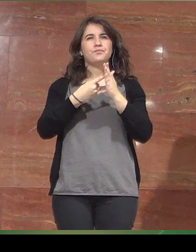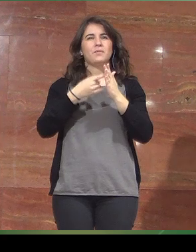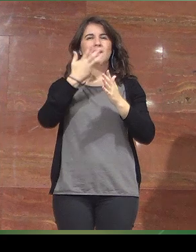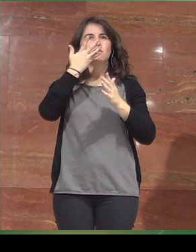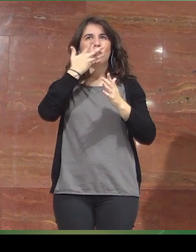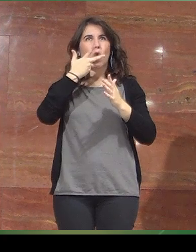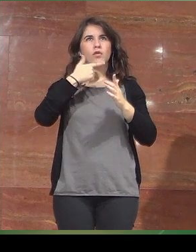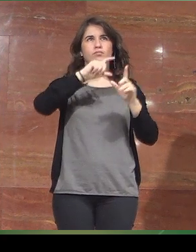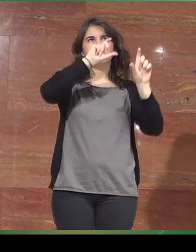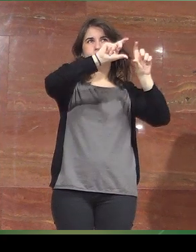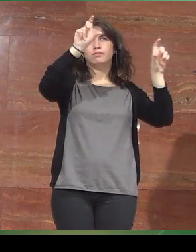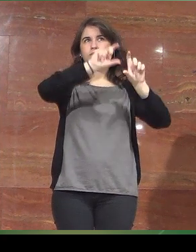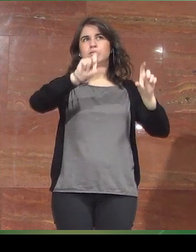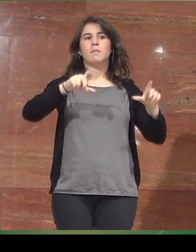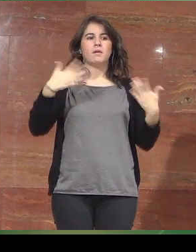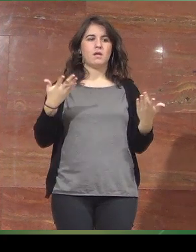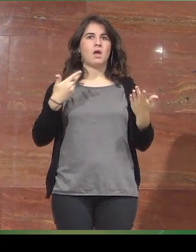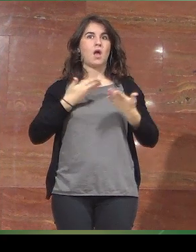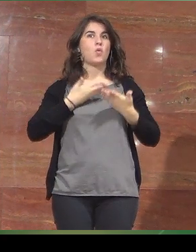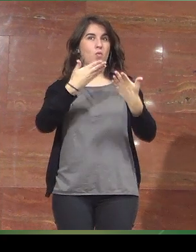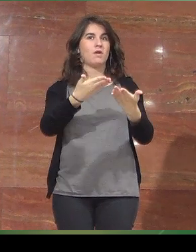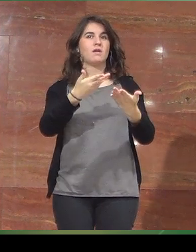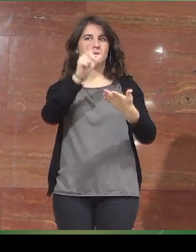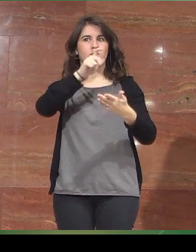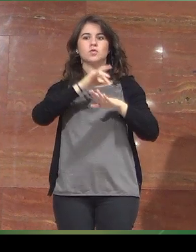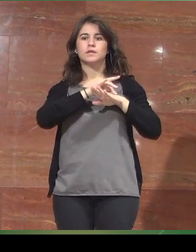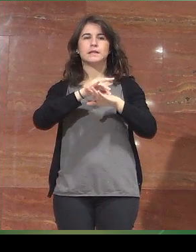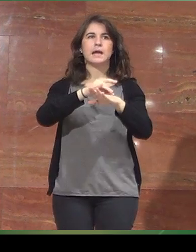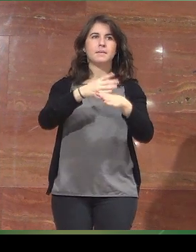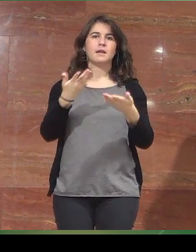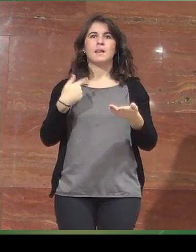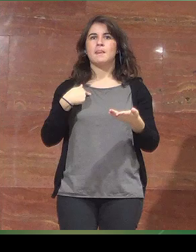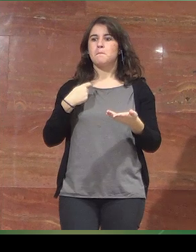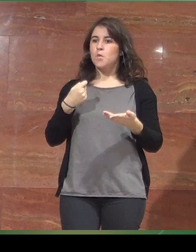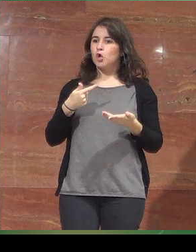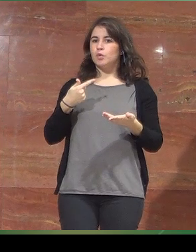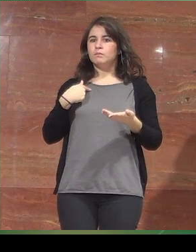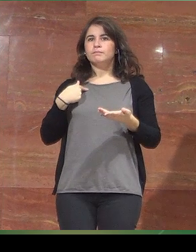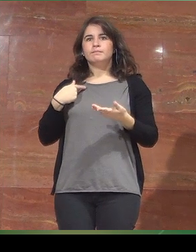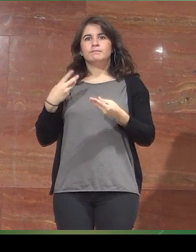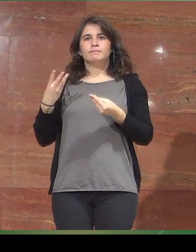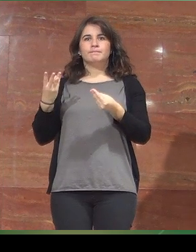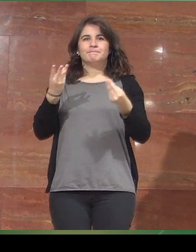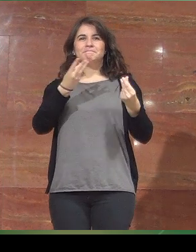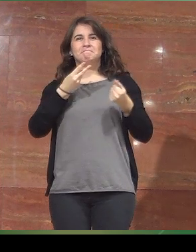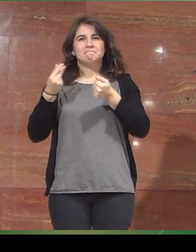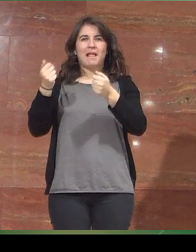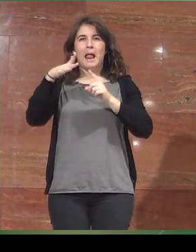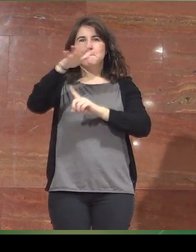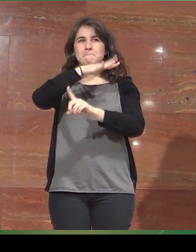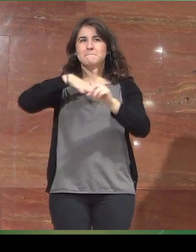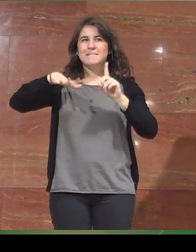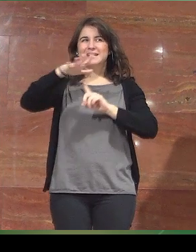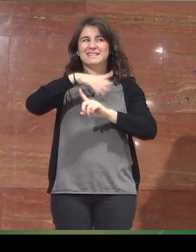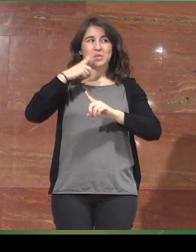part. And then we enter in the public space of each level. And the public space